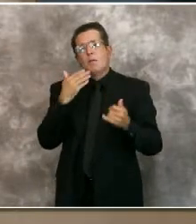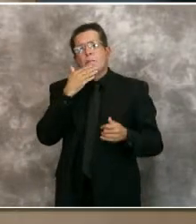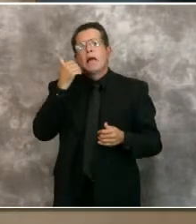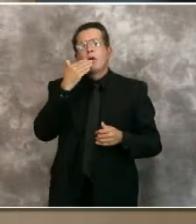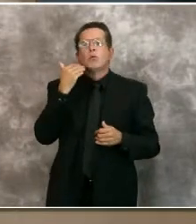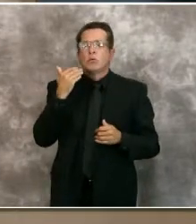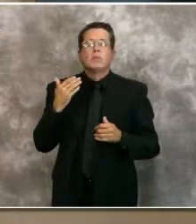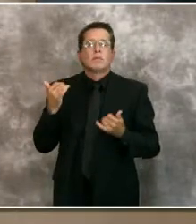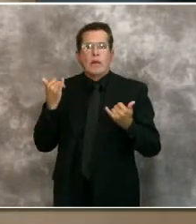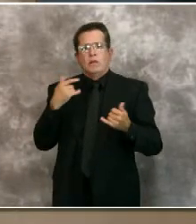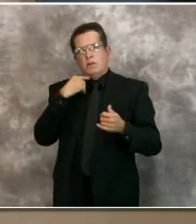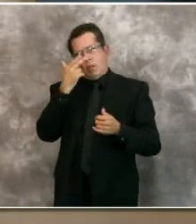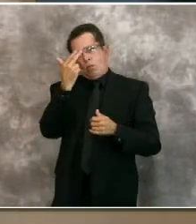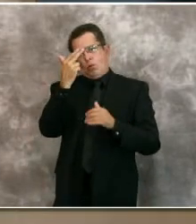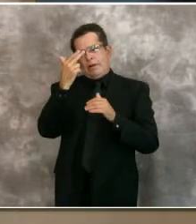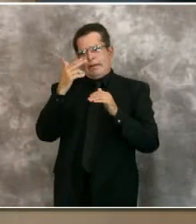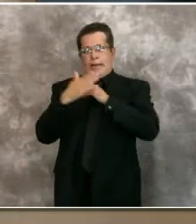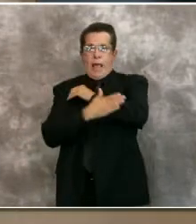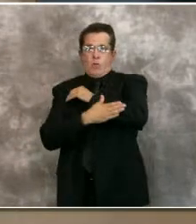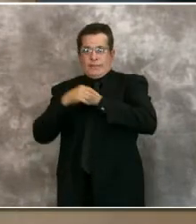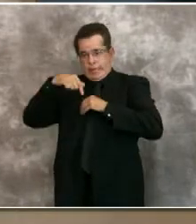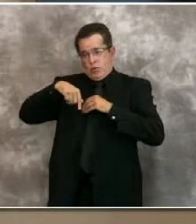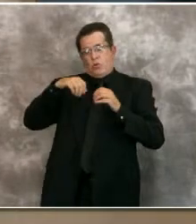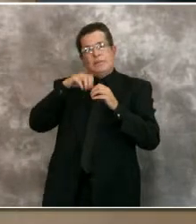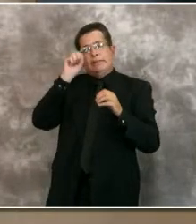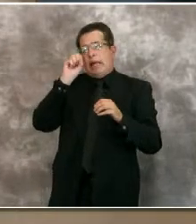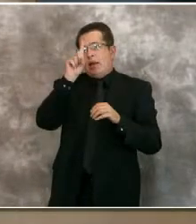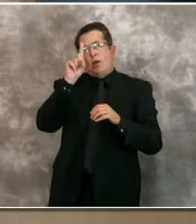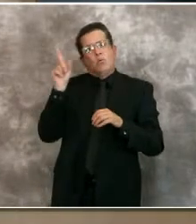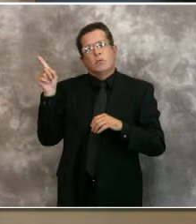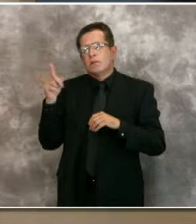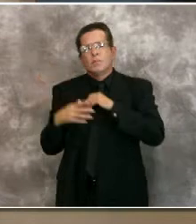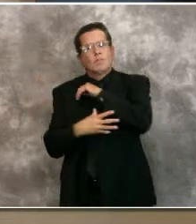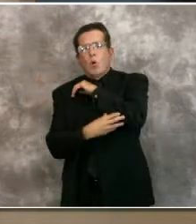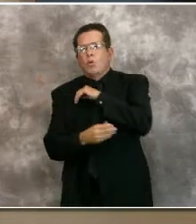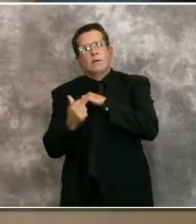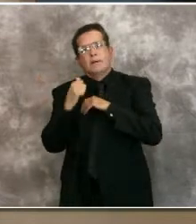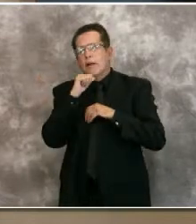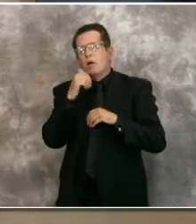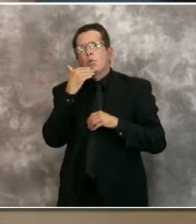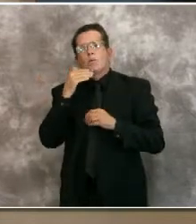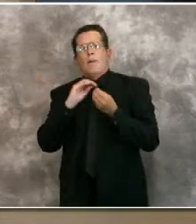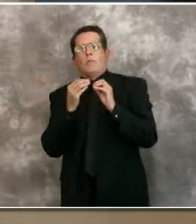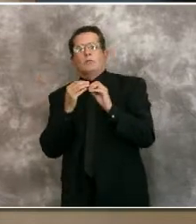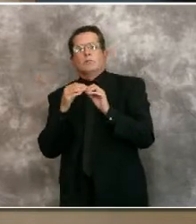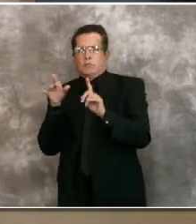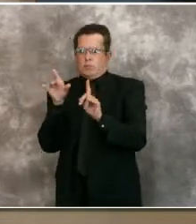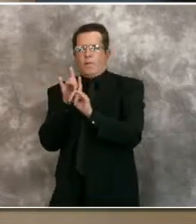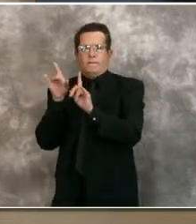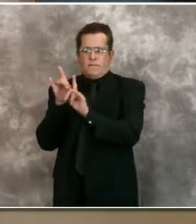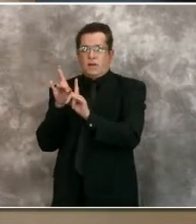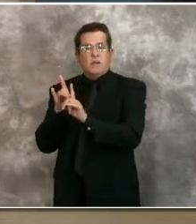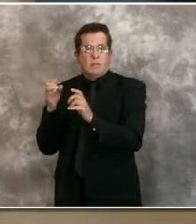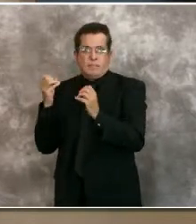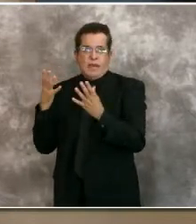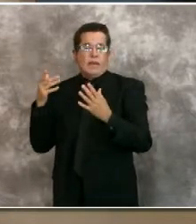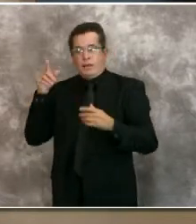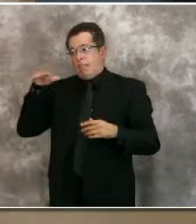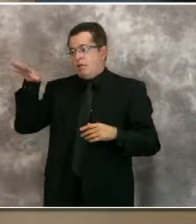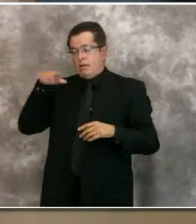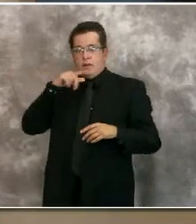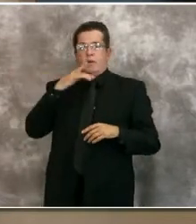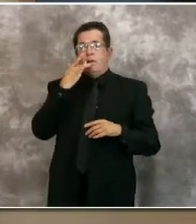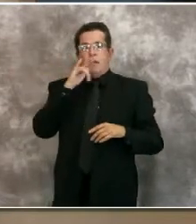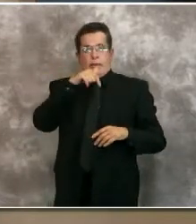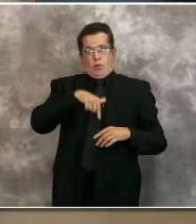highlighted that 13 counties in California are not meeting the metrics of where they ought to be Fortunately, San Diego County is not one of those at